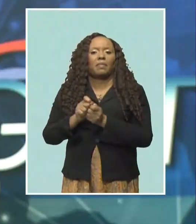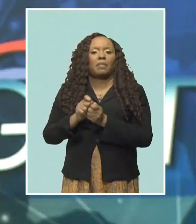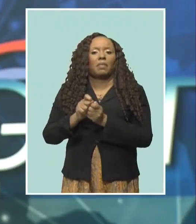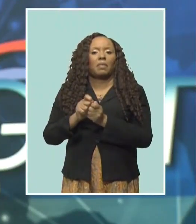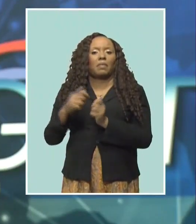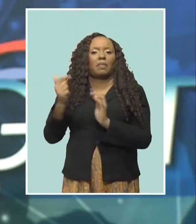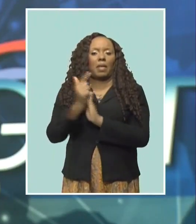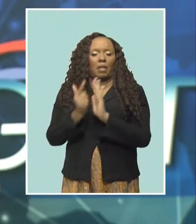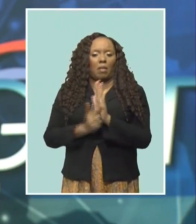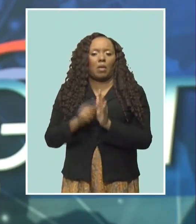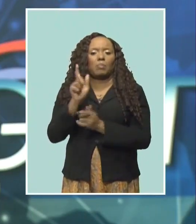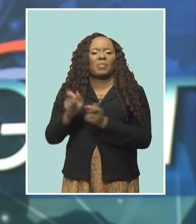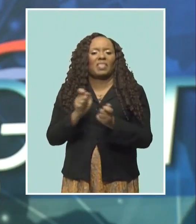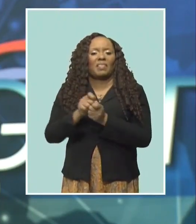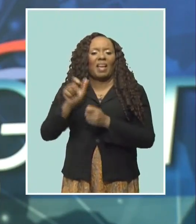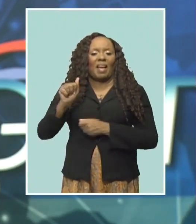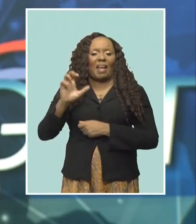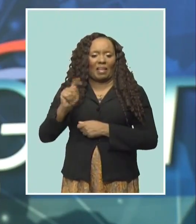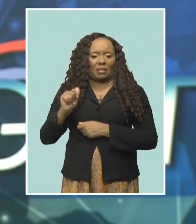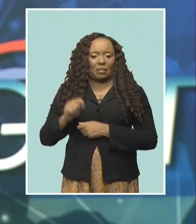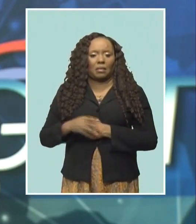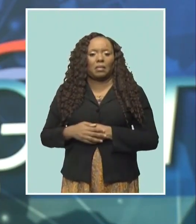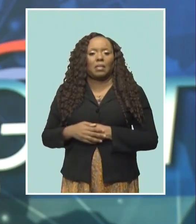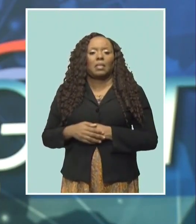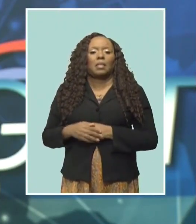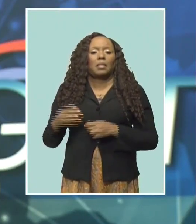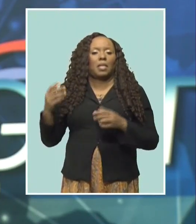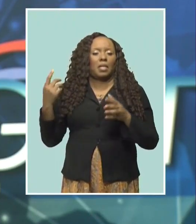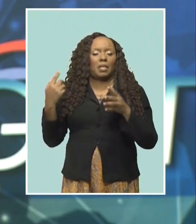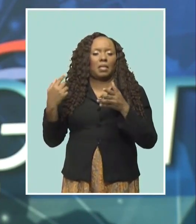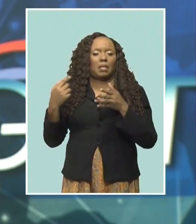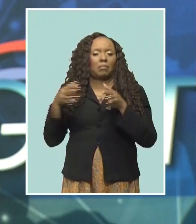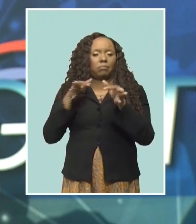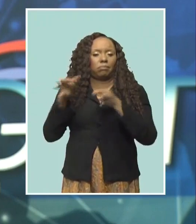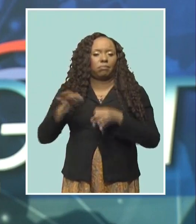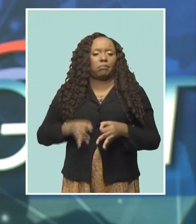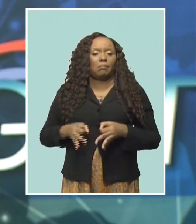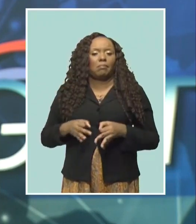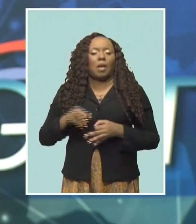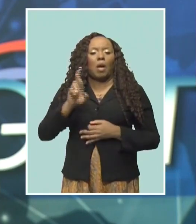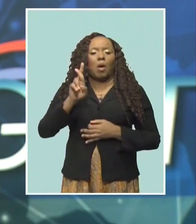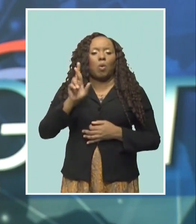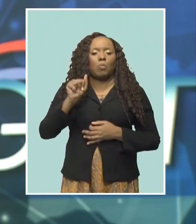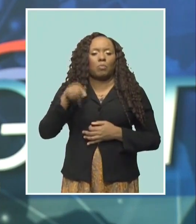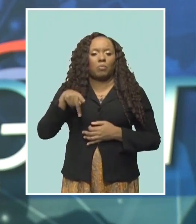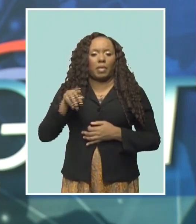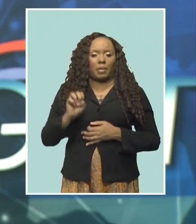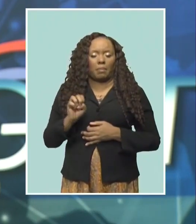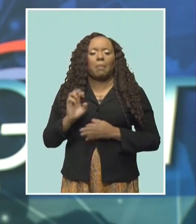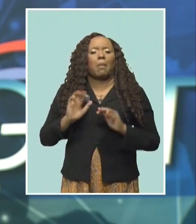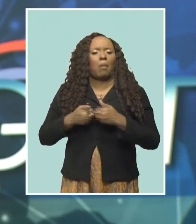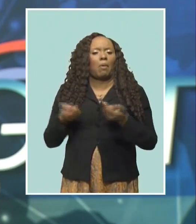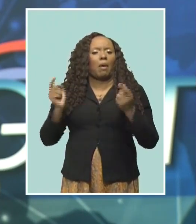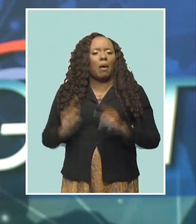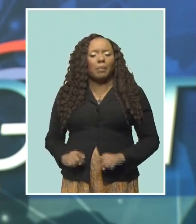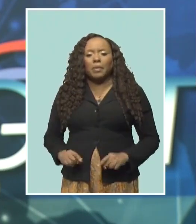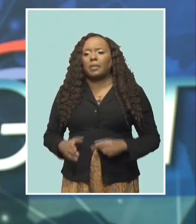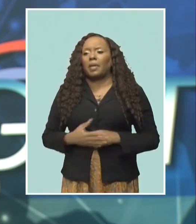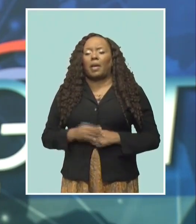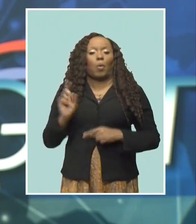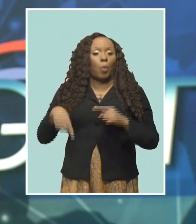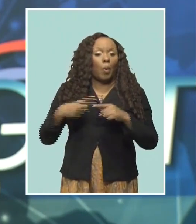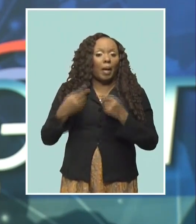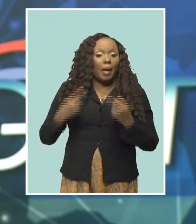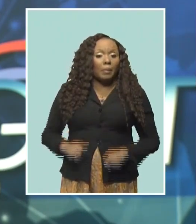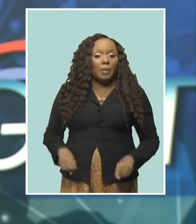Mr. Marshall says the amendments touch on the issue of rape, recognizing it can take place in many ways. It also takes into consideration people